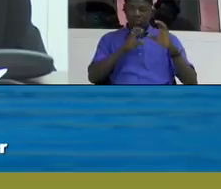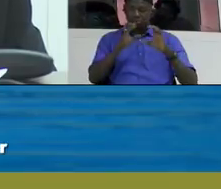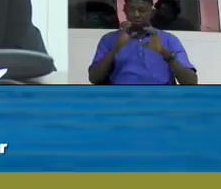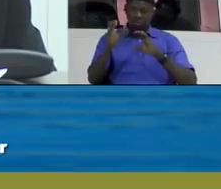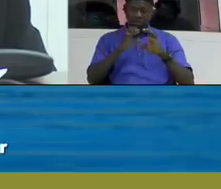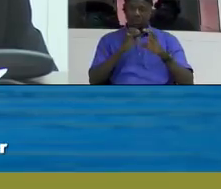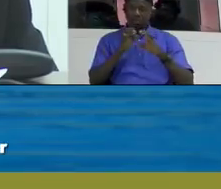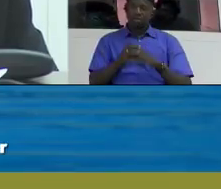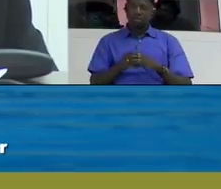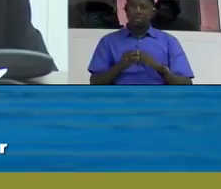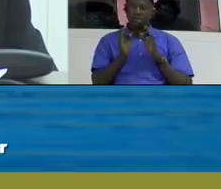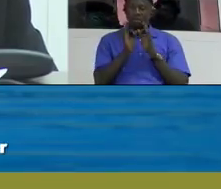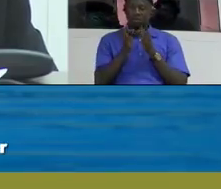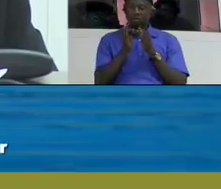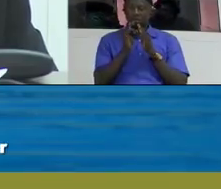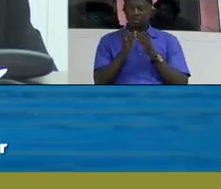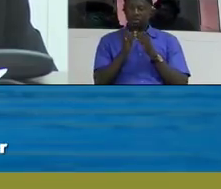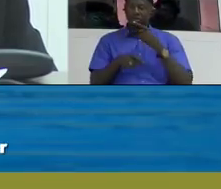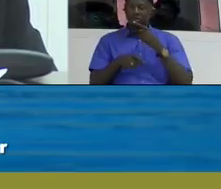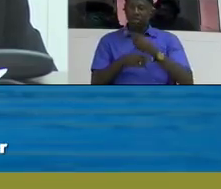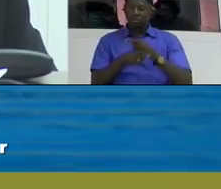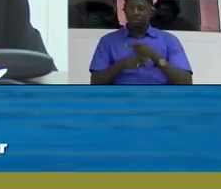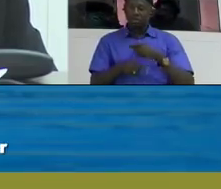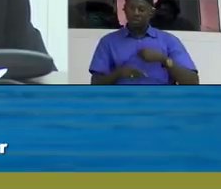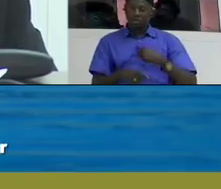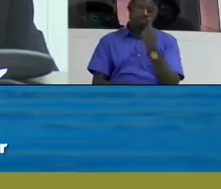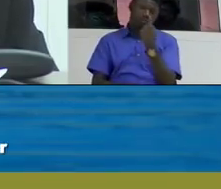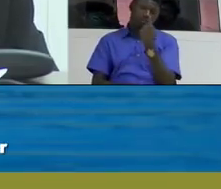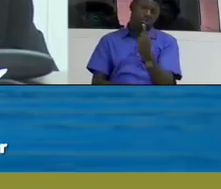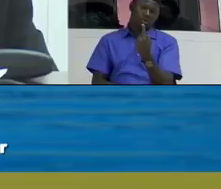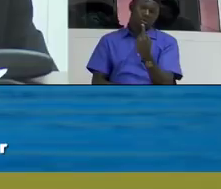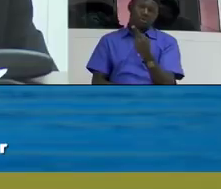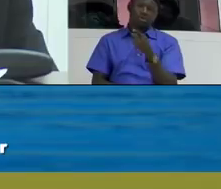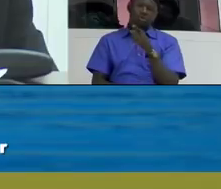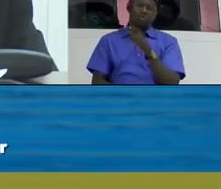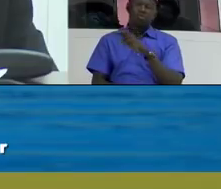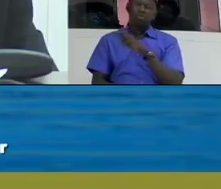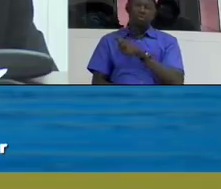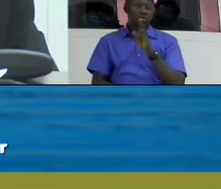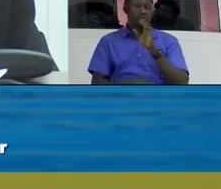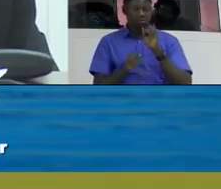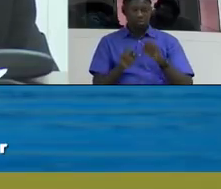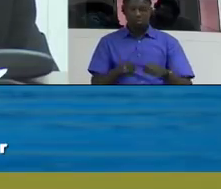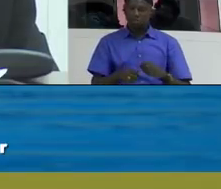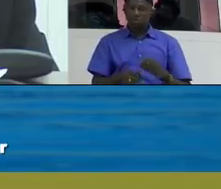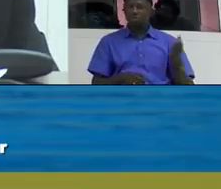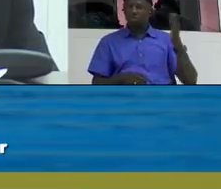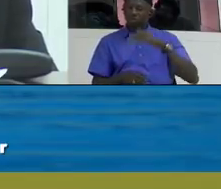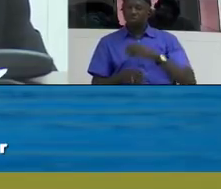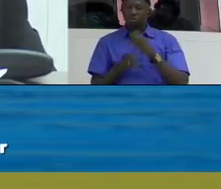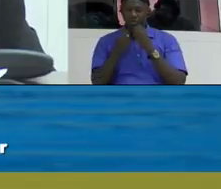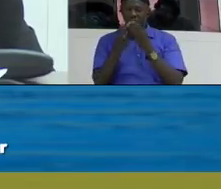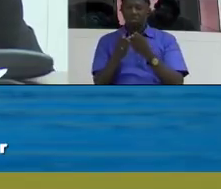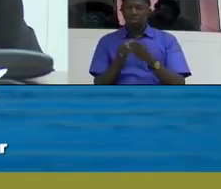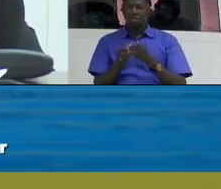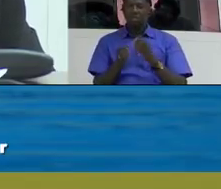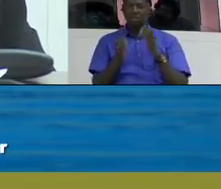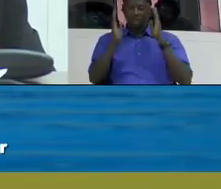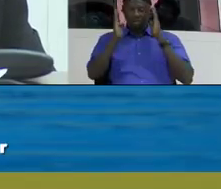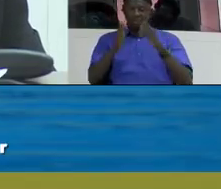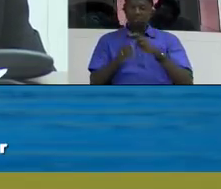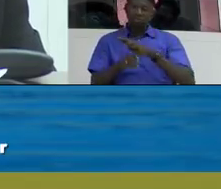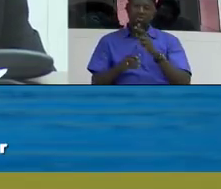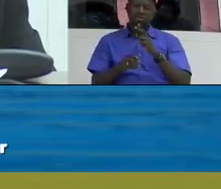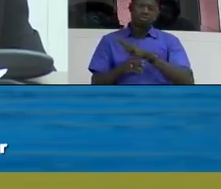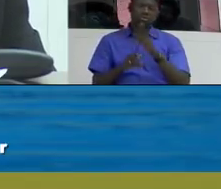saying, the Gambia is one. You cannot come and say Islamic and non-Islamic.